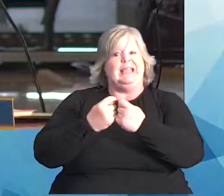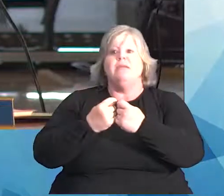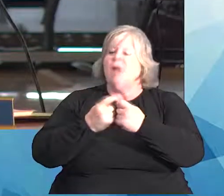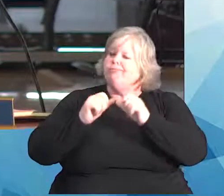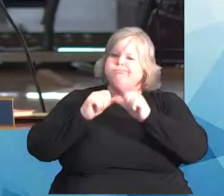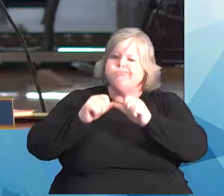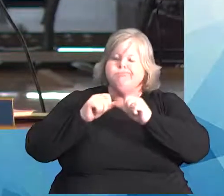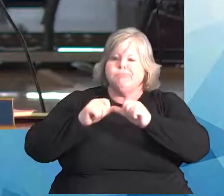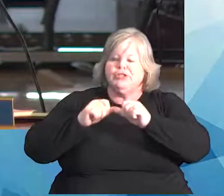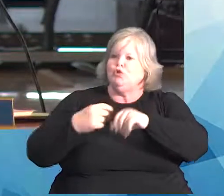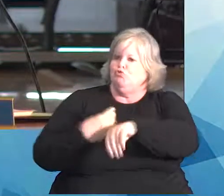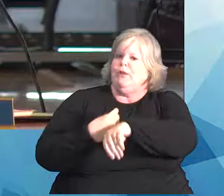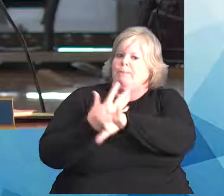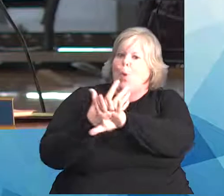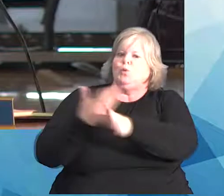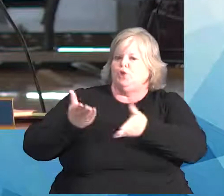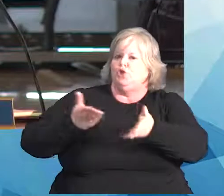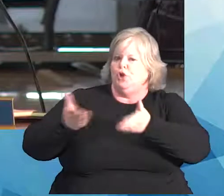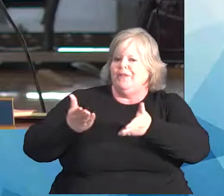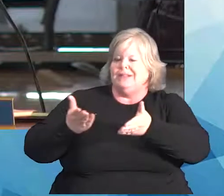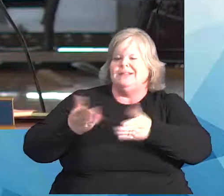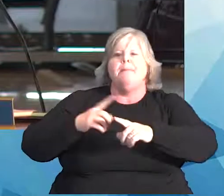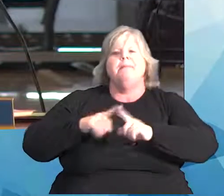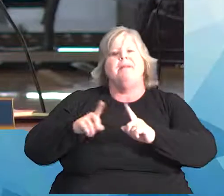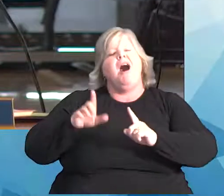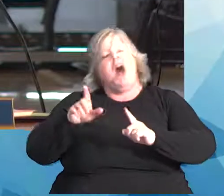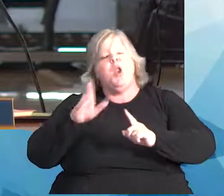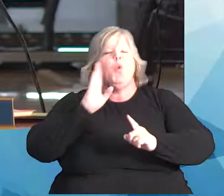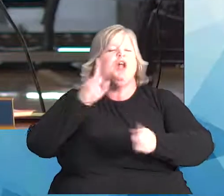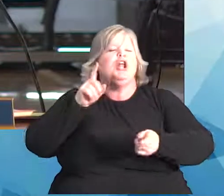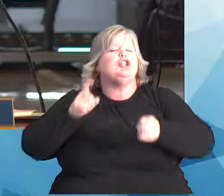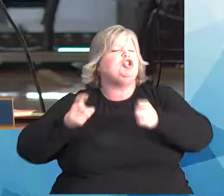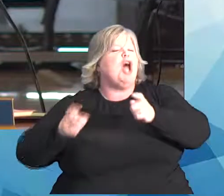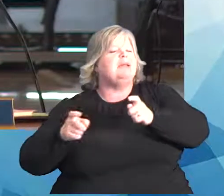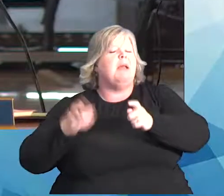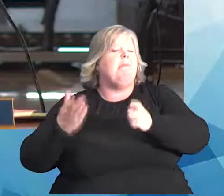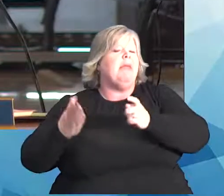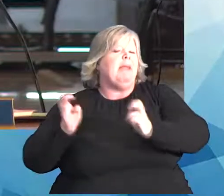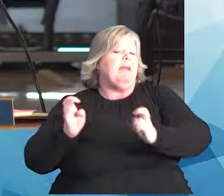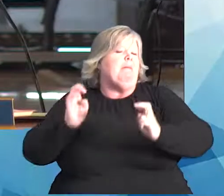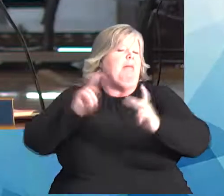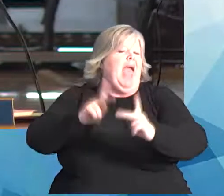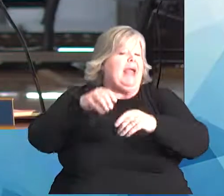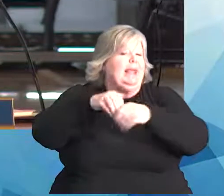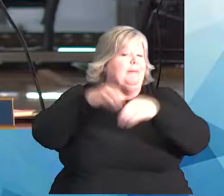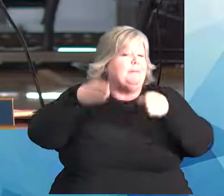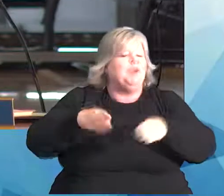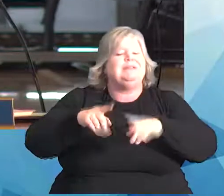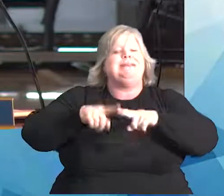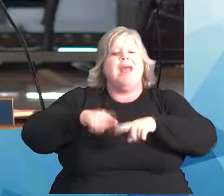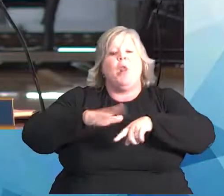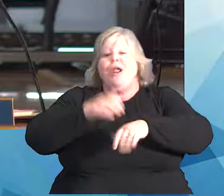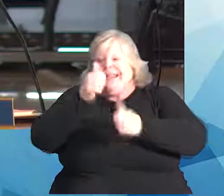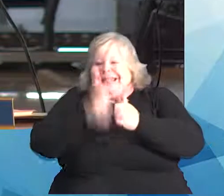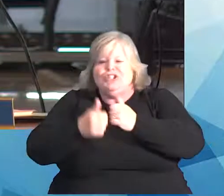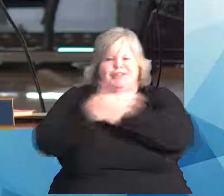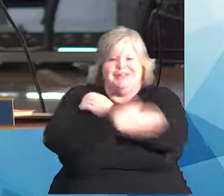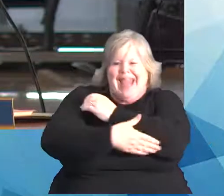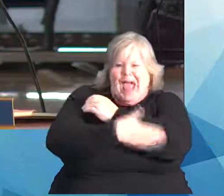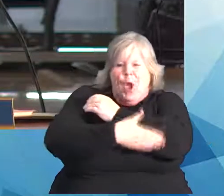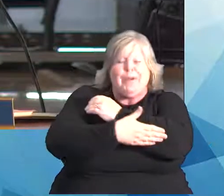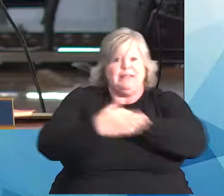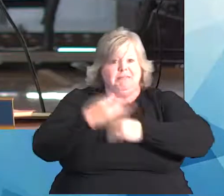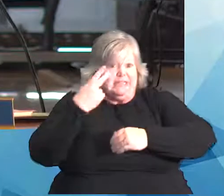remotely, but have been adjusting their back in-person schedules as counties are opening up to serve families.